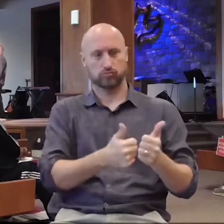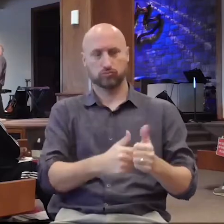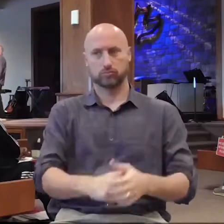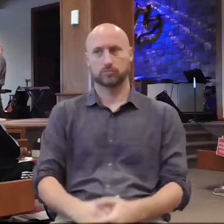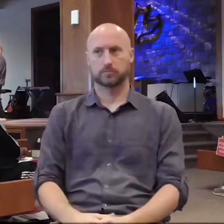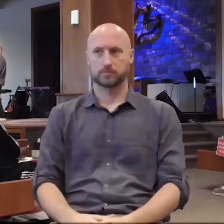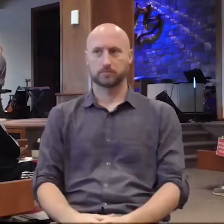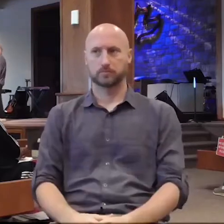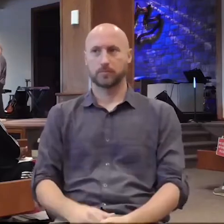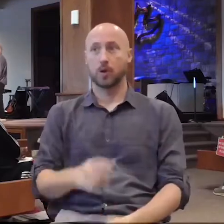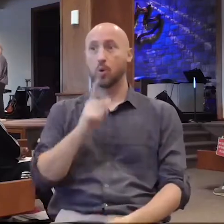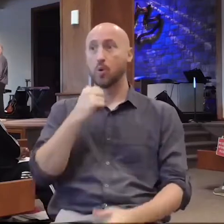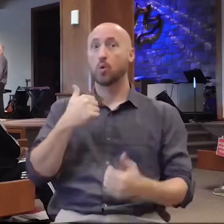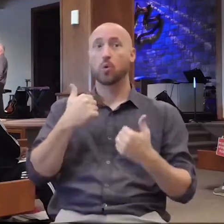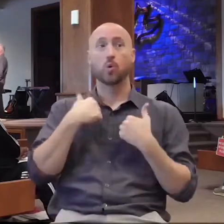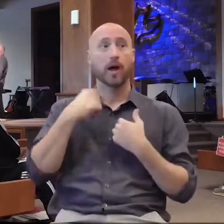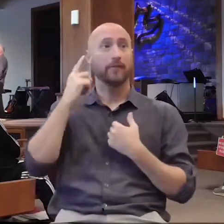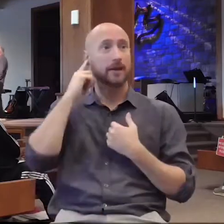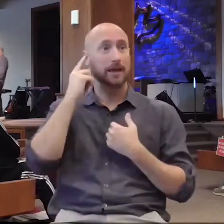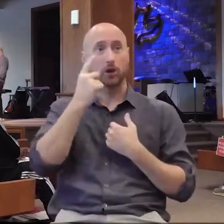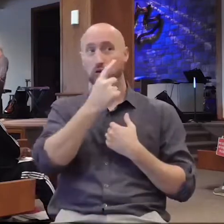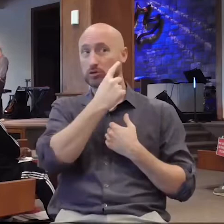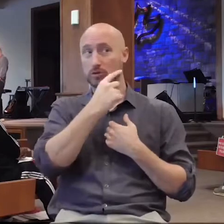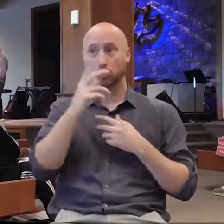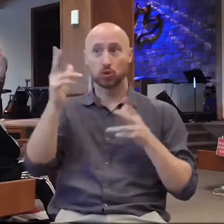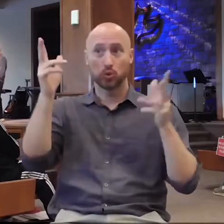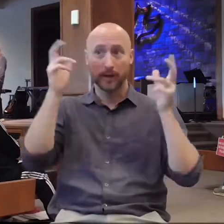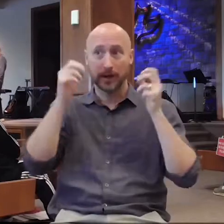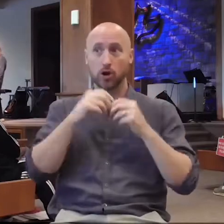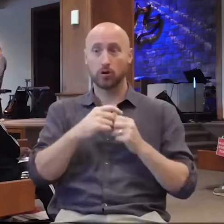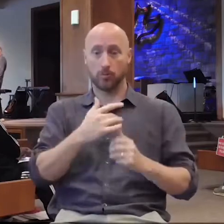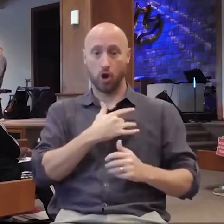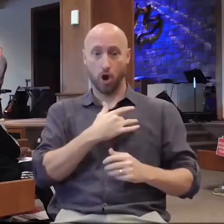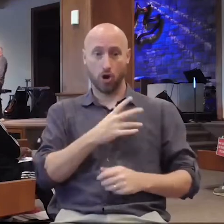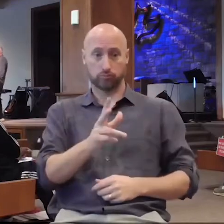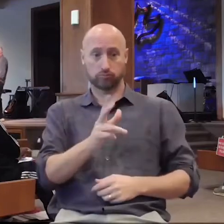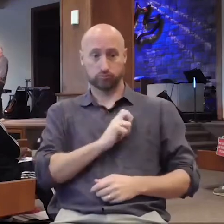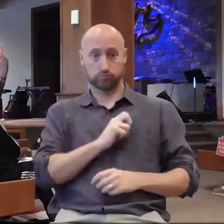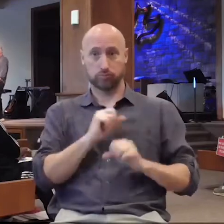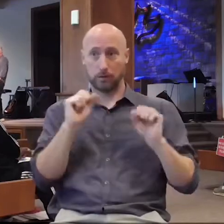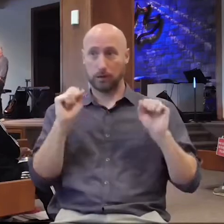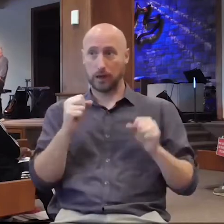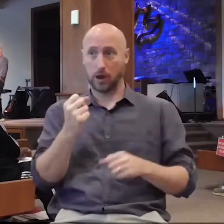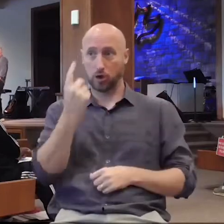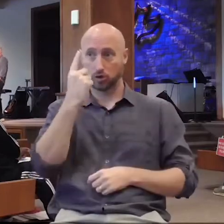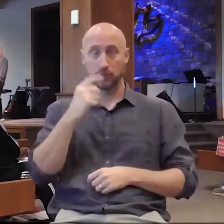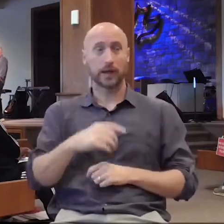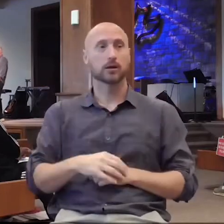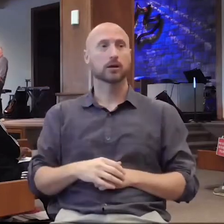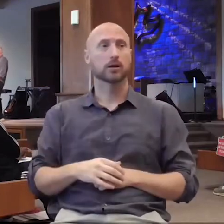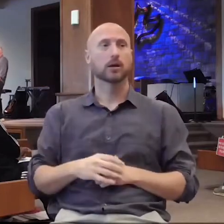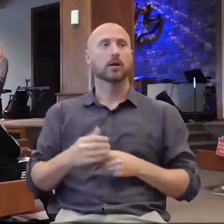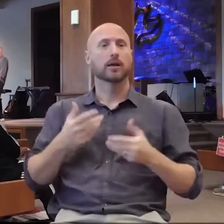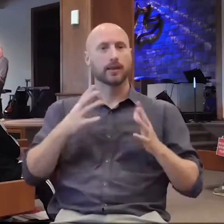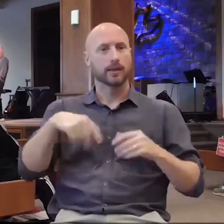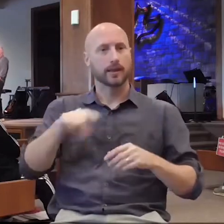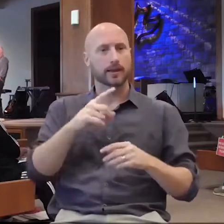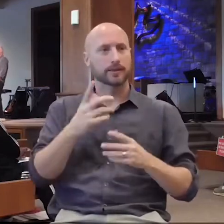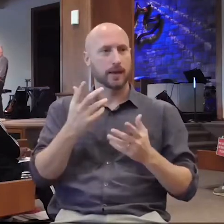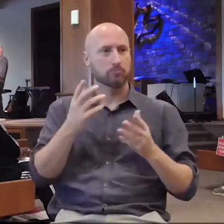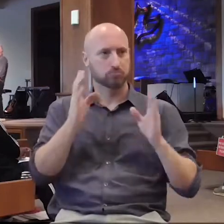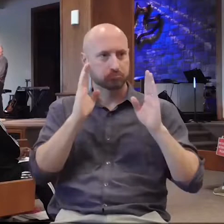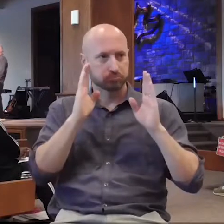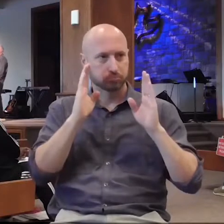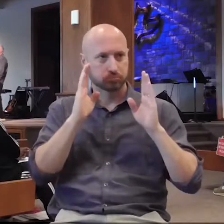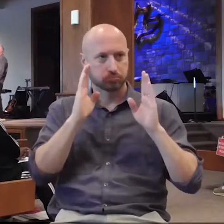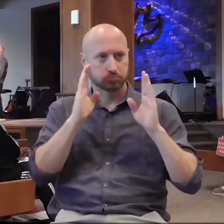Then he who has an ear to hear, okay? Let him hear what the Spirit is presently saying to the churches. That's not